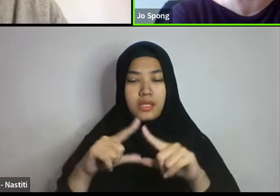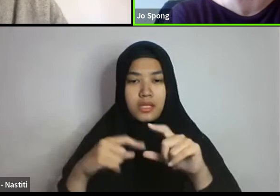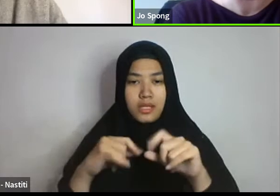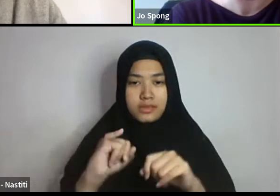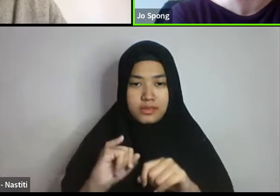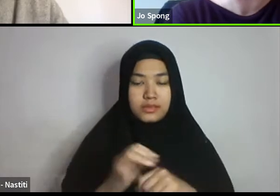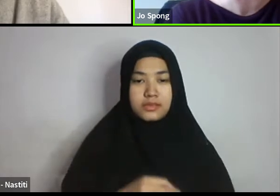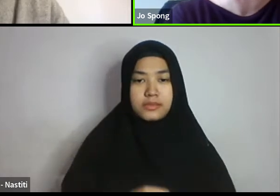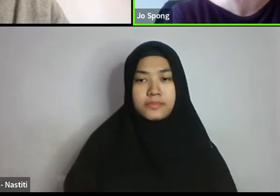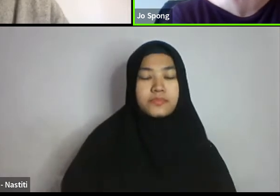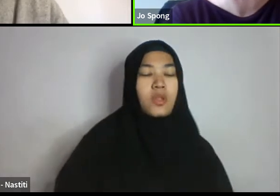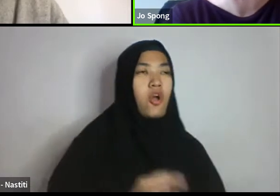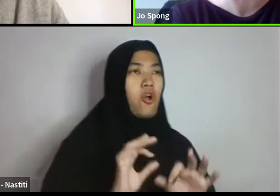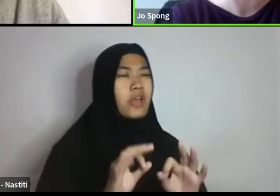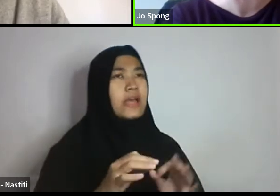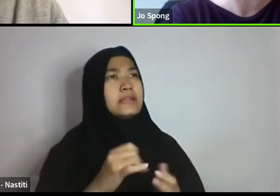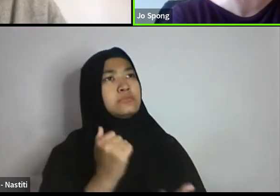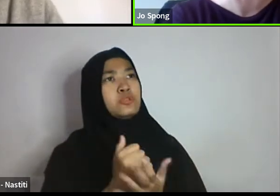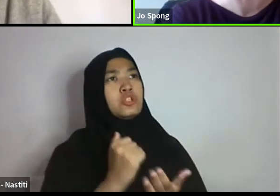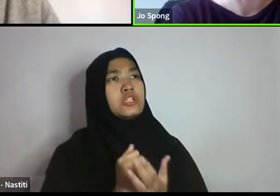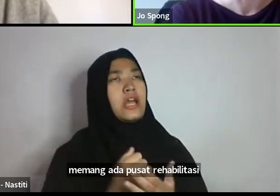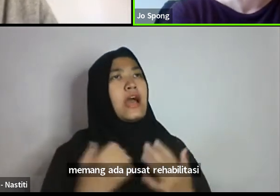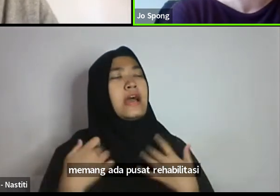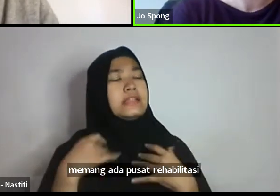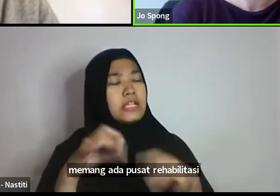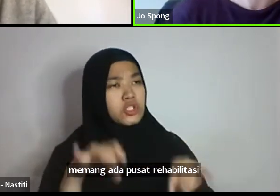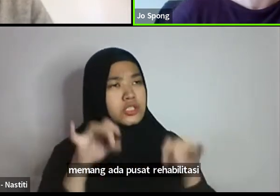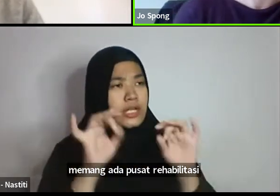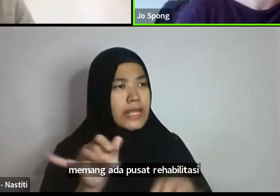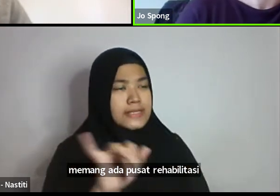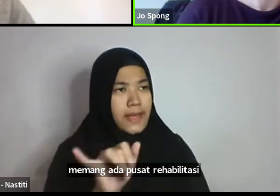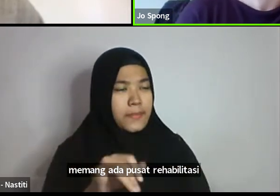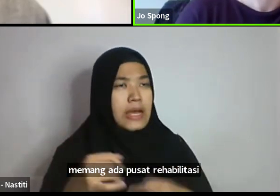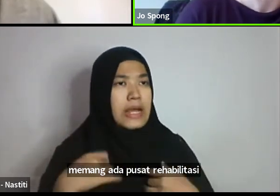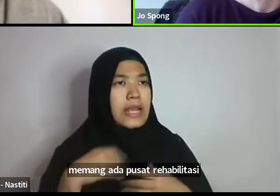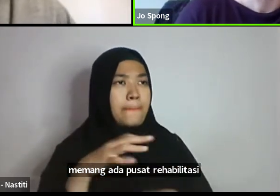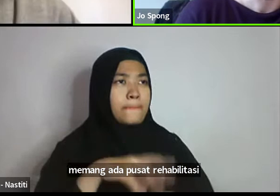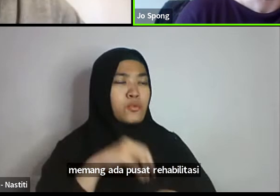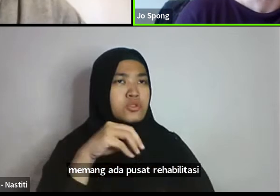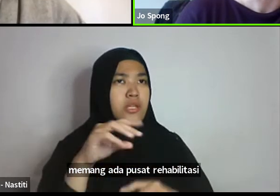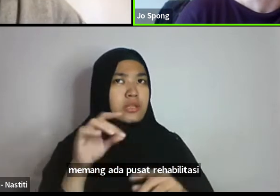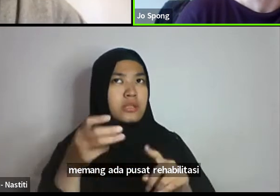intellectual disability in those rehabilitation centres, but we also do have